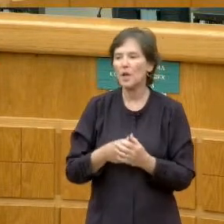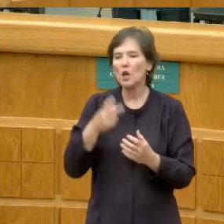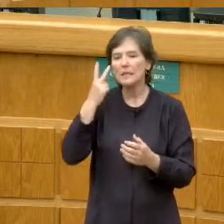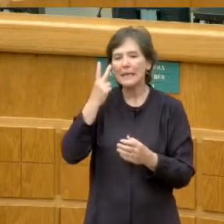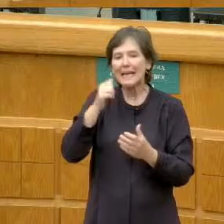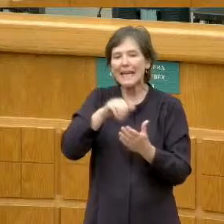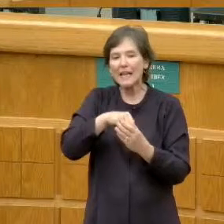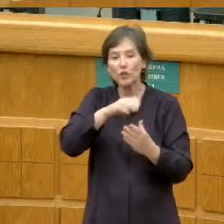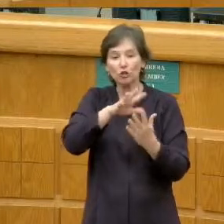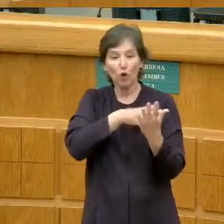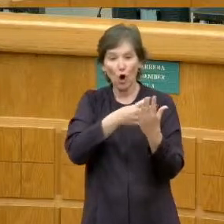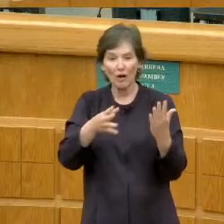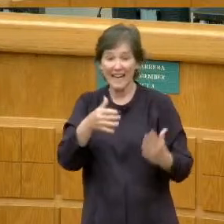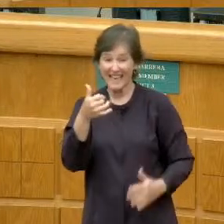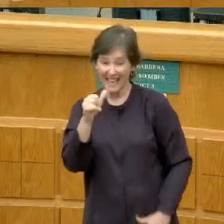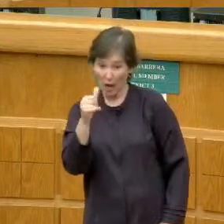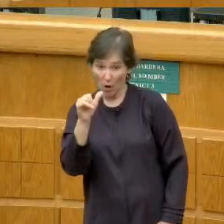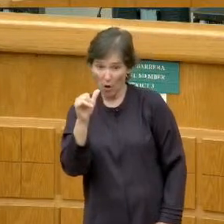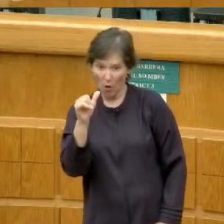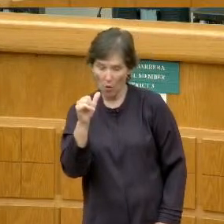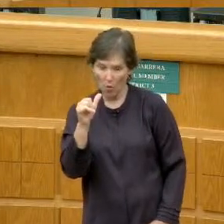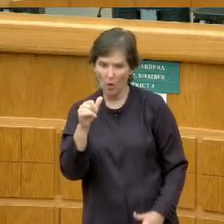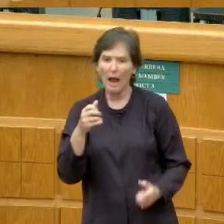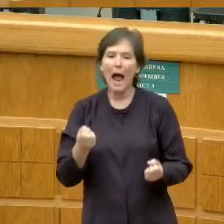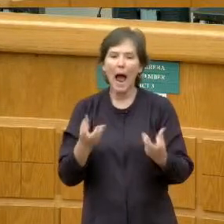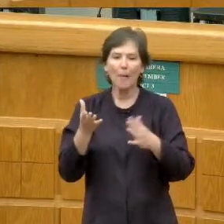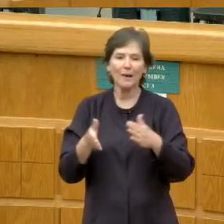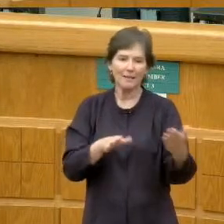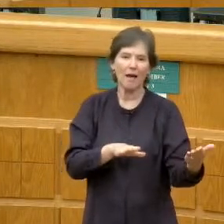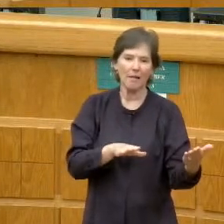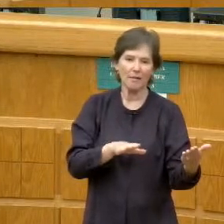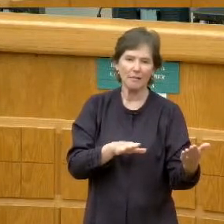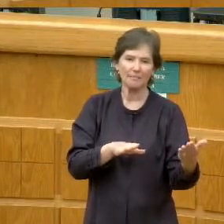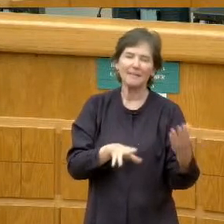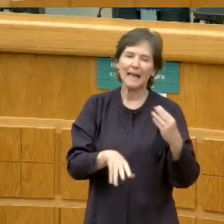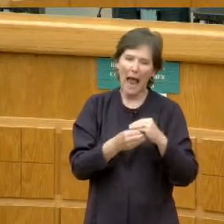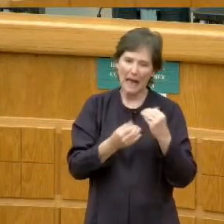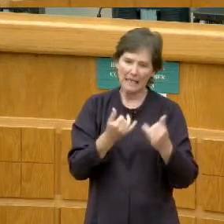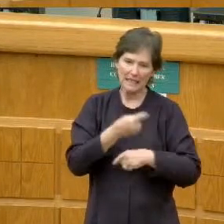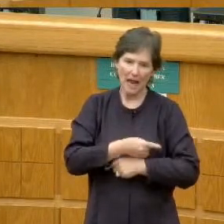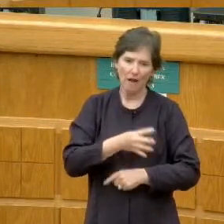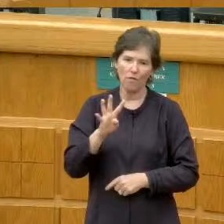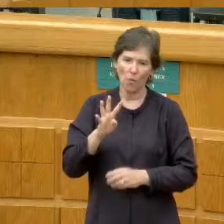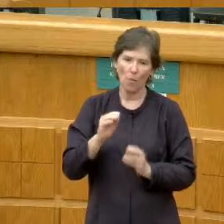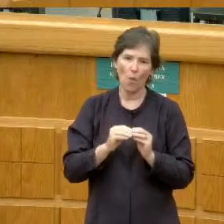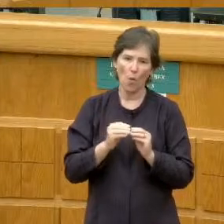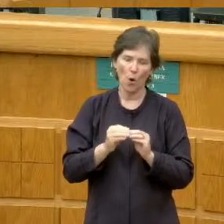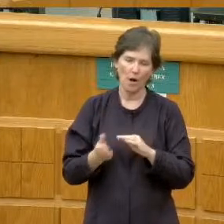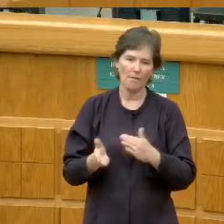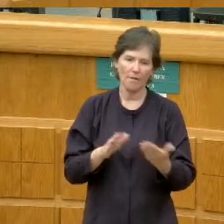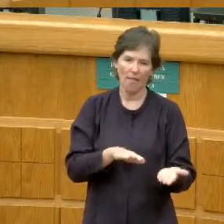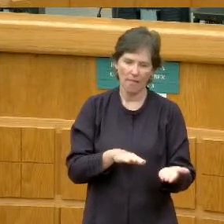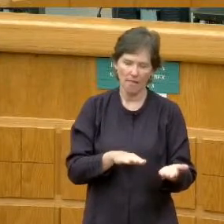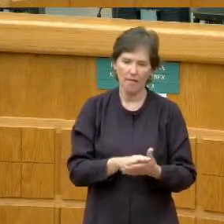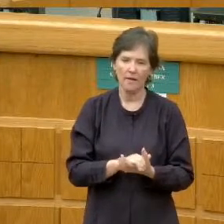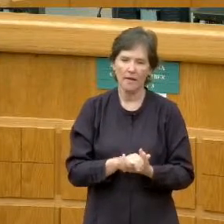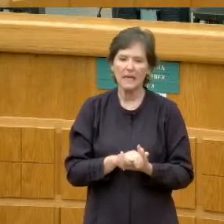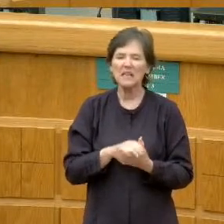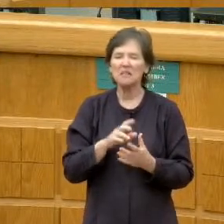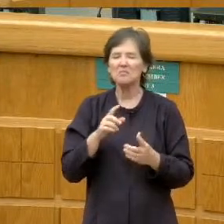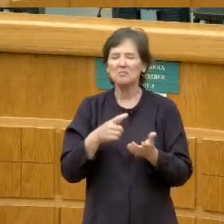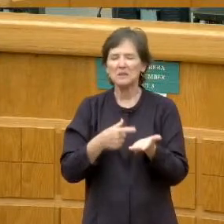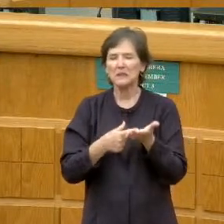slice, 166 deaths, and that's 4 more since yesterday. We'll talk a little bit more about that in a separate